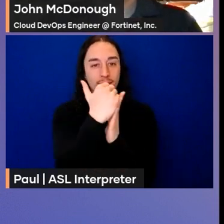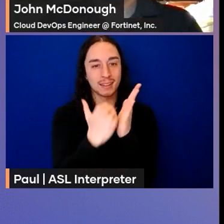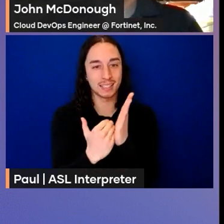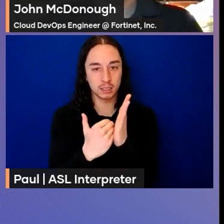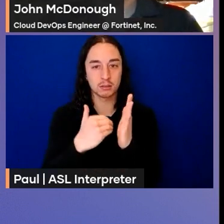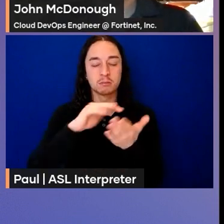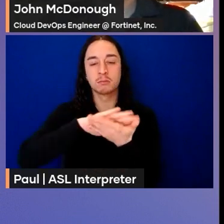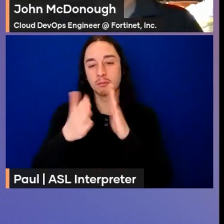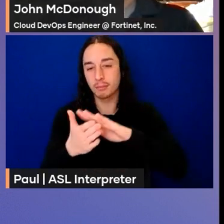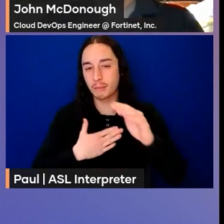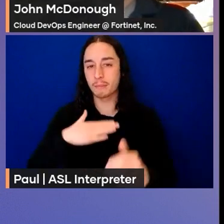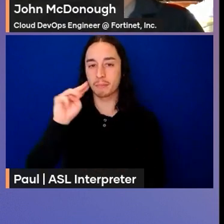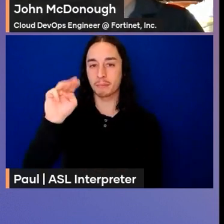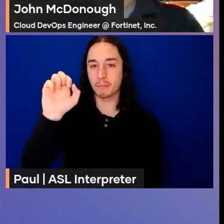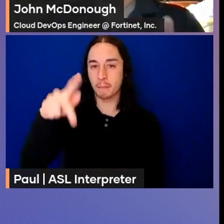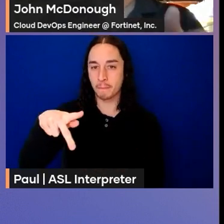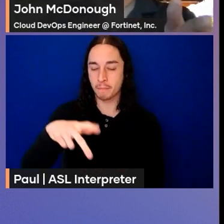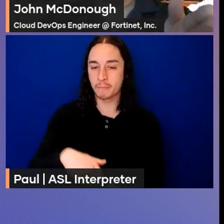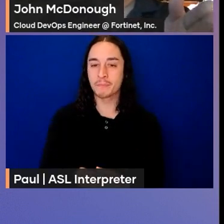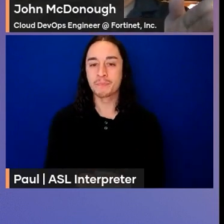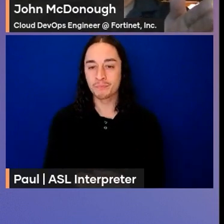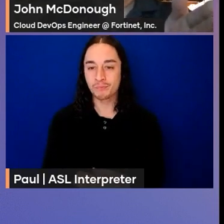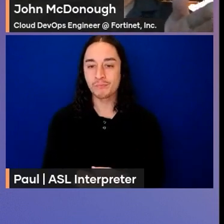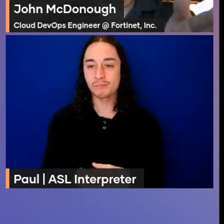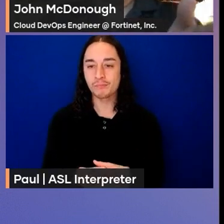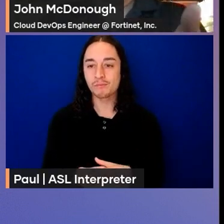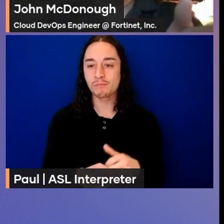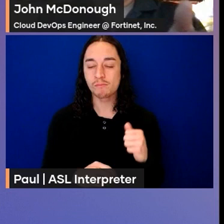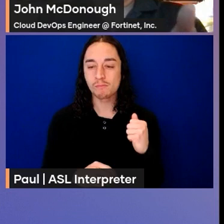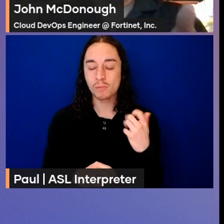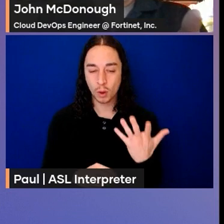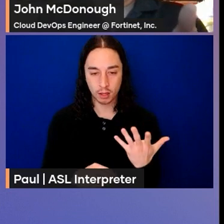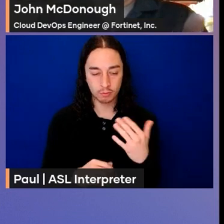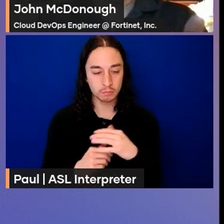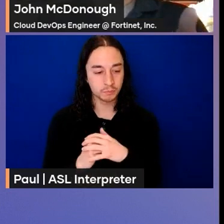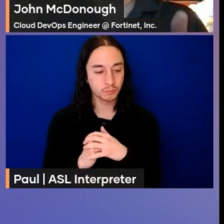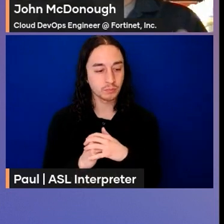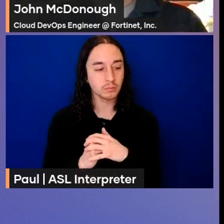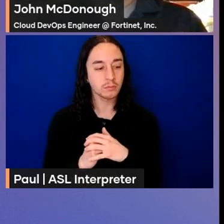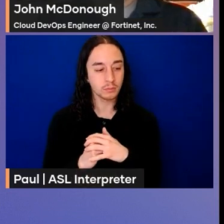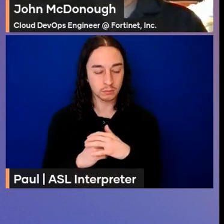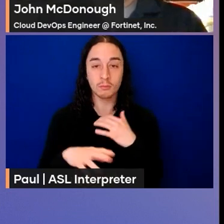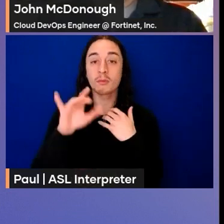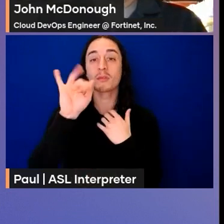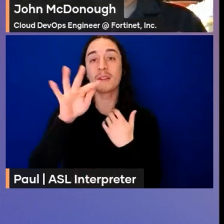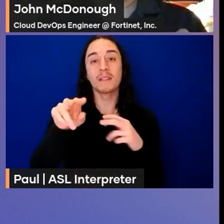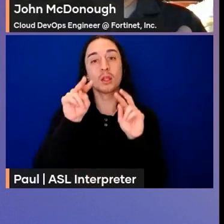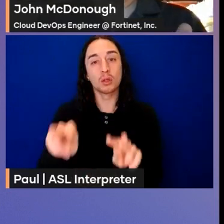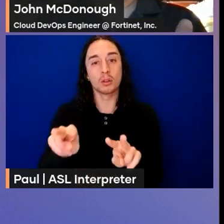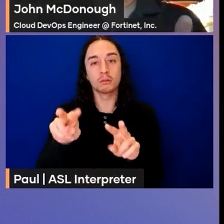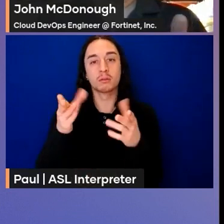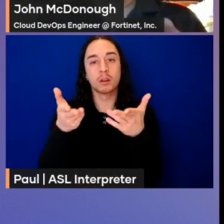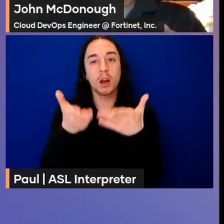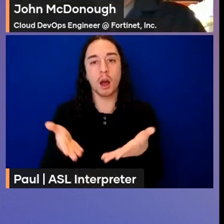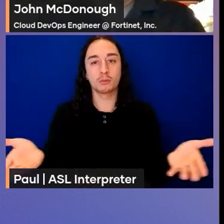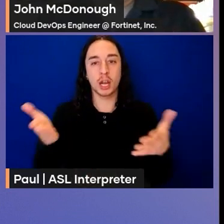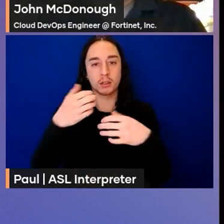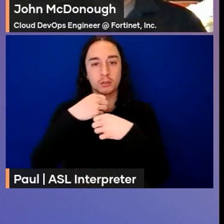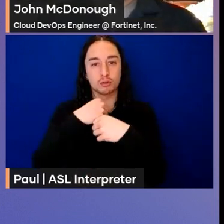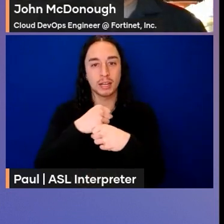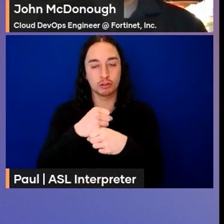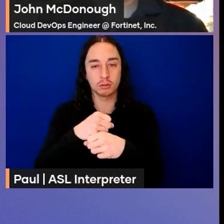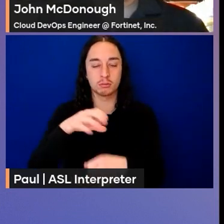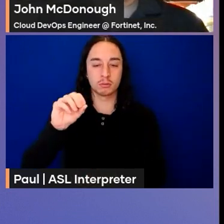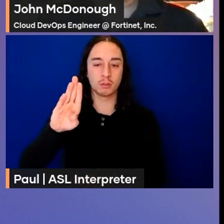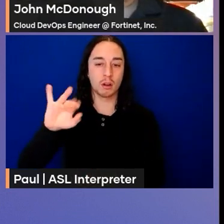map, well, if I look at that object creation, right at the